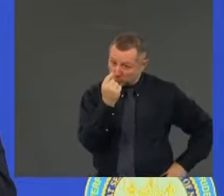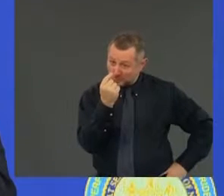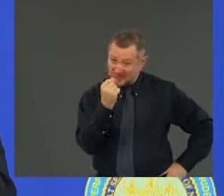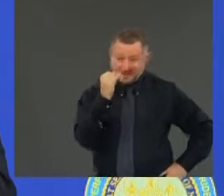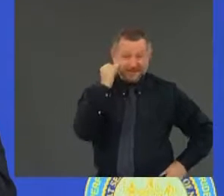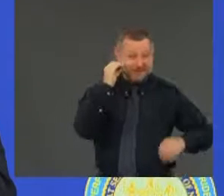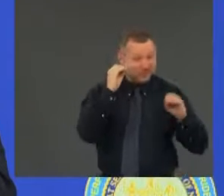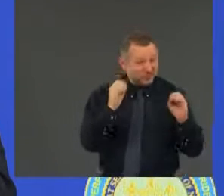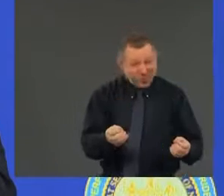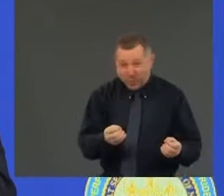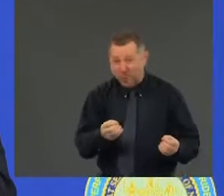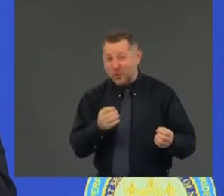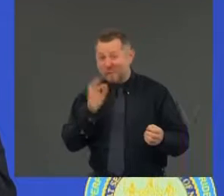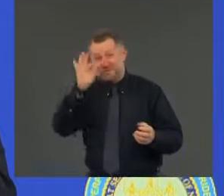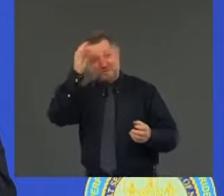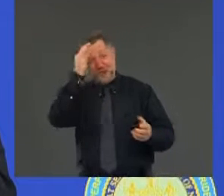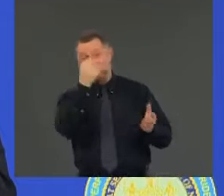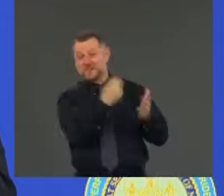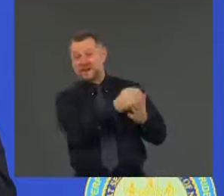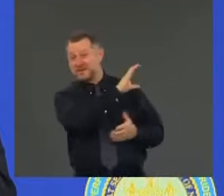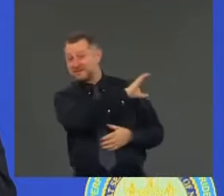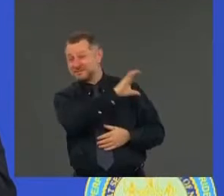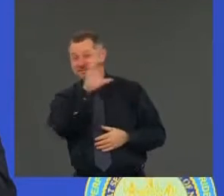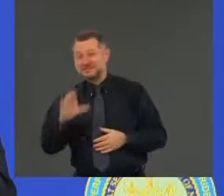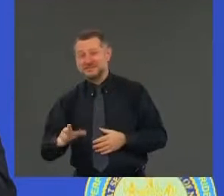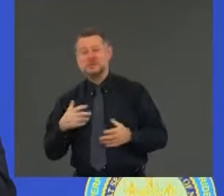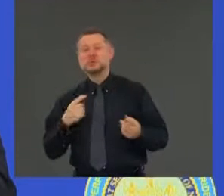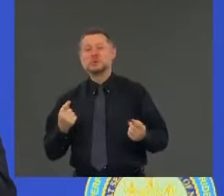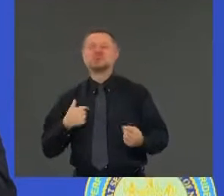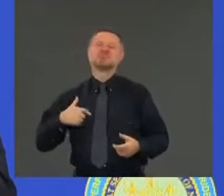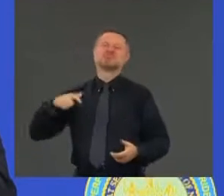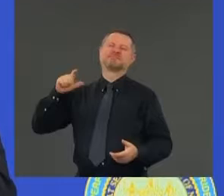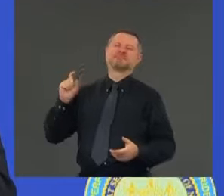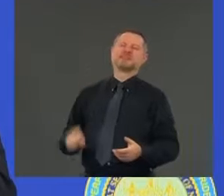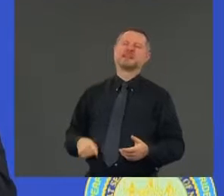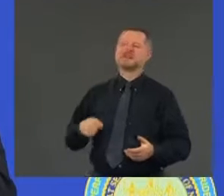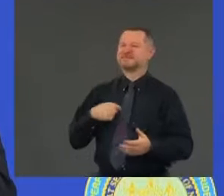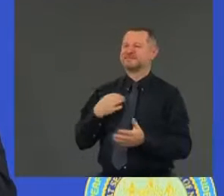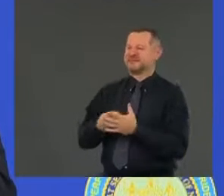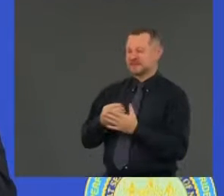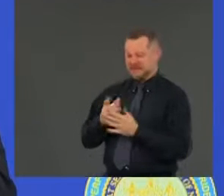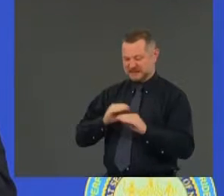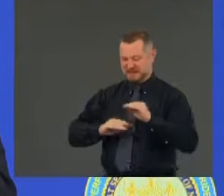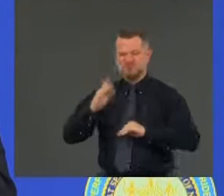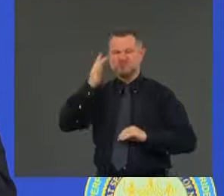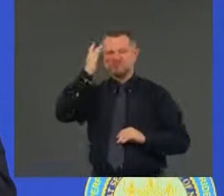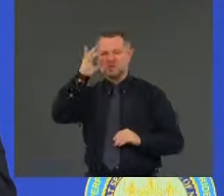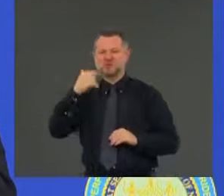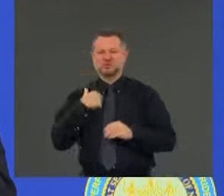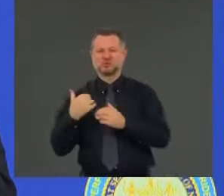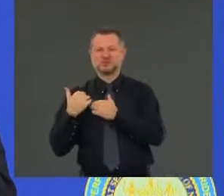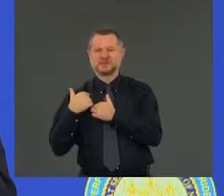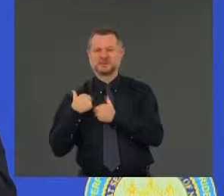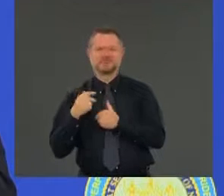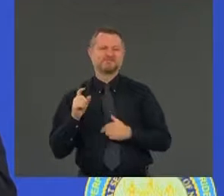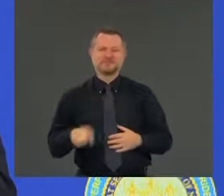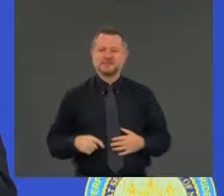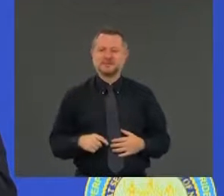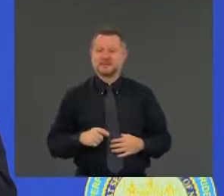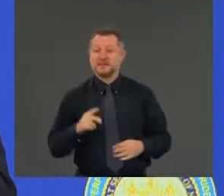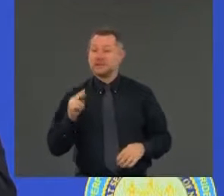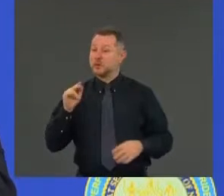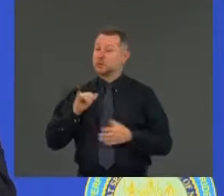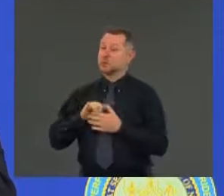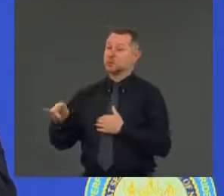funding? Well, then you have to be fiscally responsible. And for New York City,